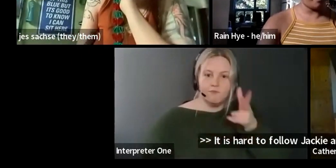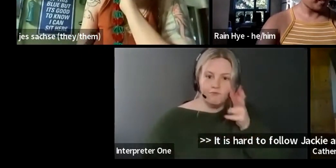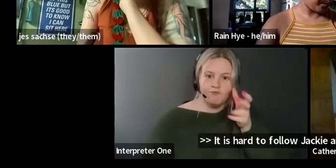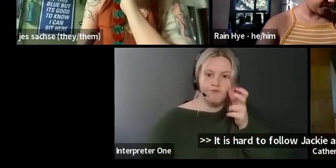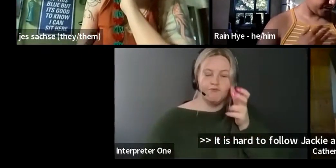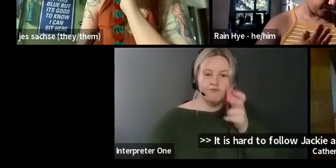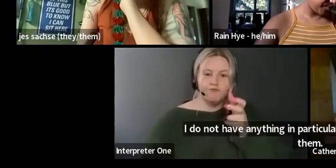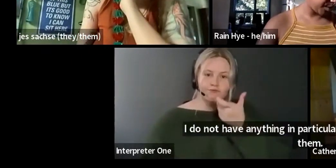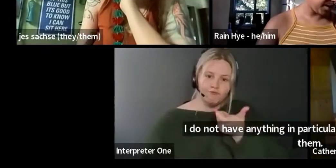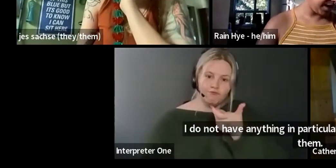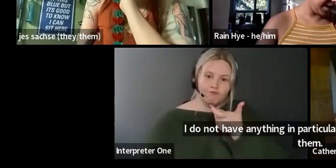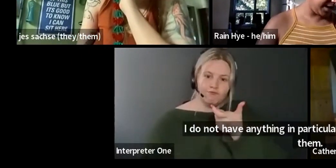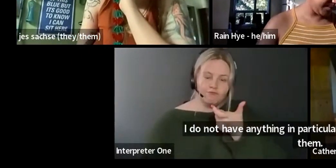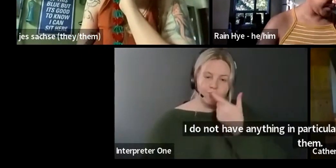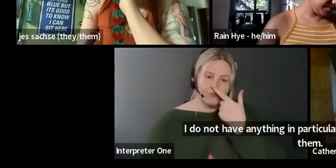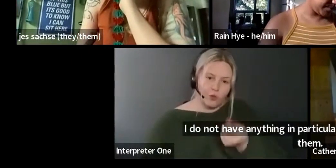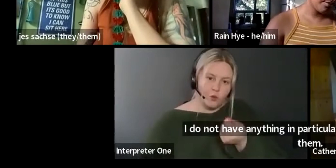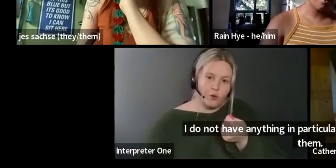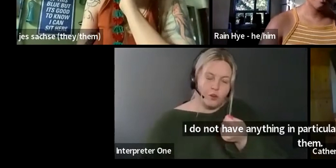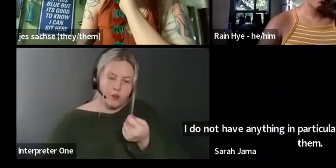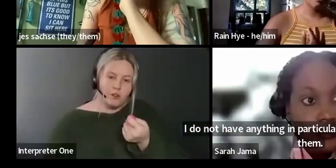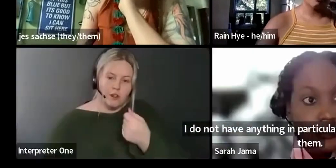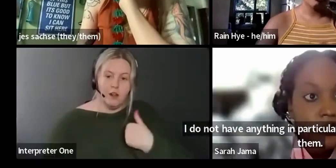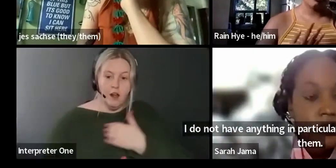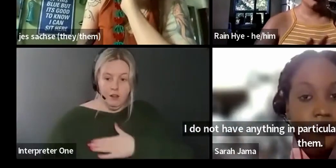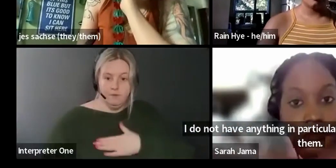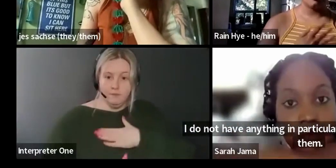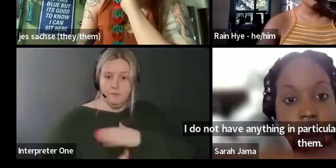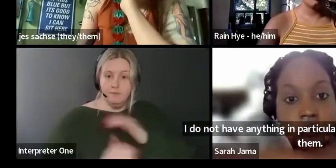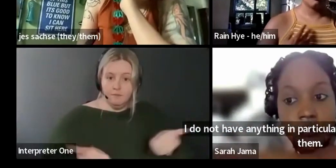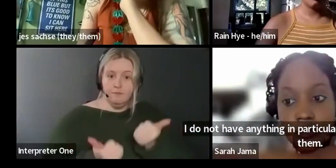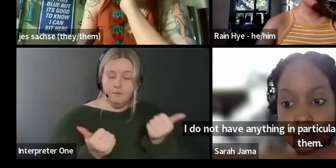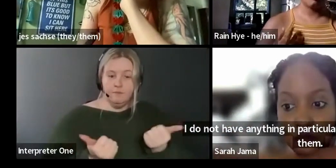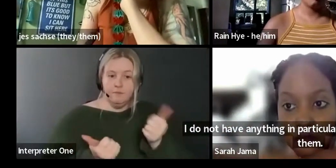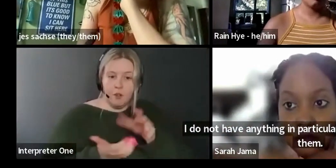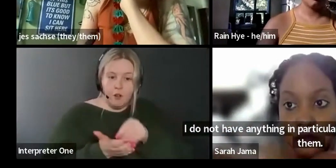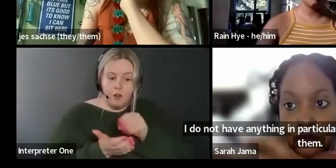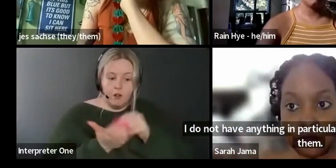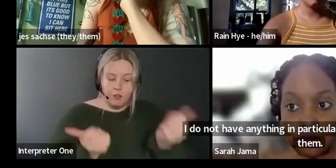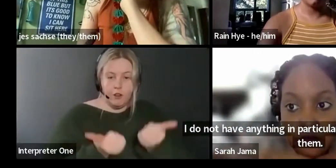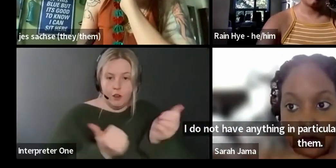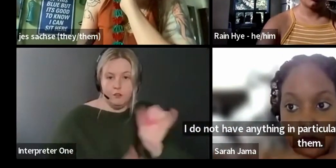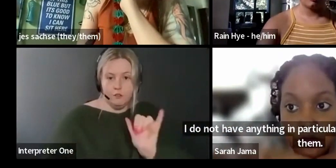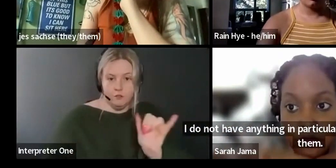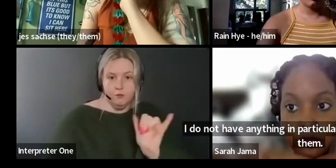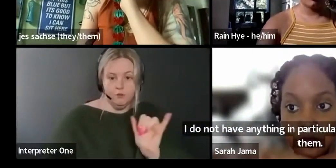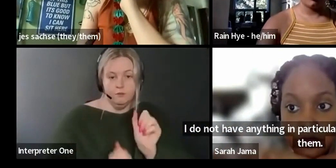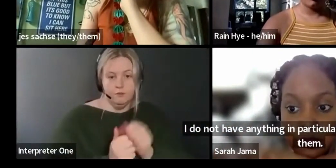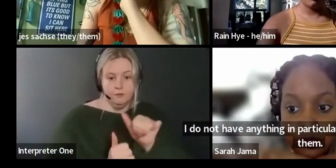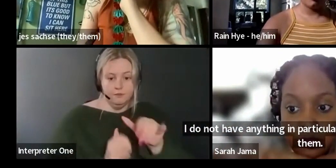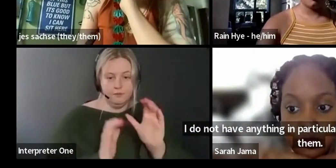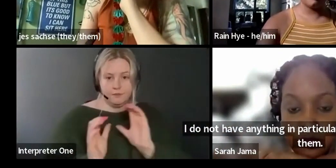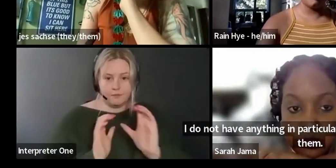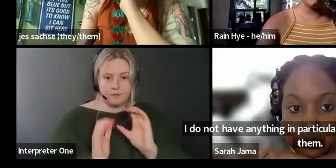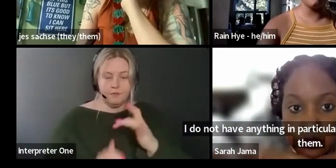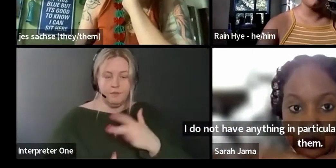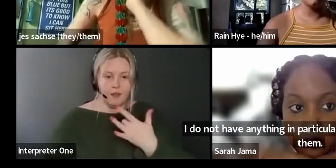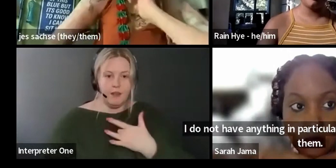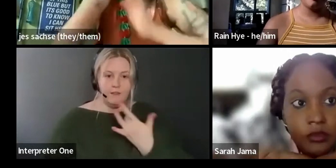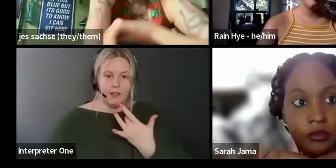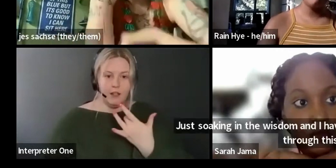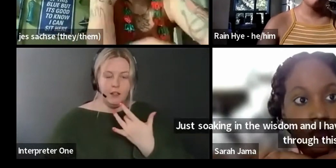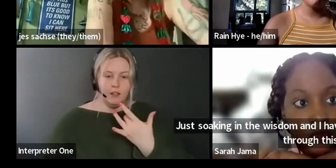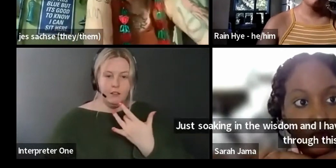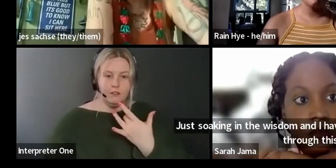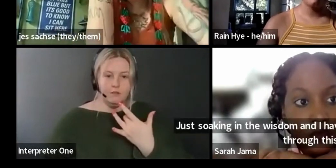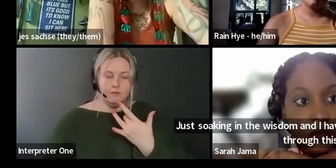really sort of, have learned a lot actually through, this conversation, and feeling really humbled to be a part